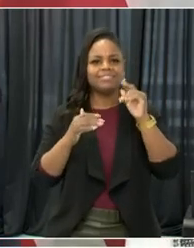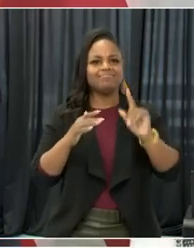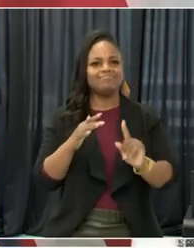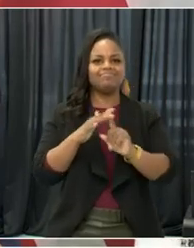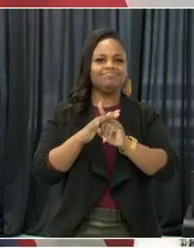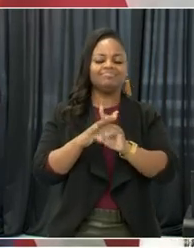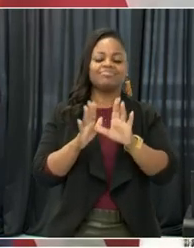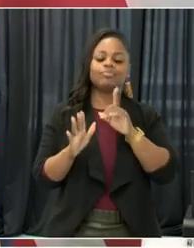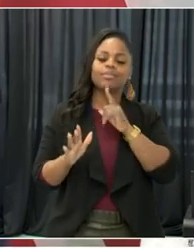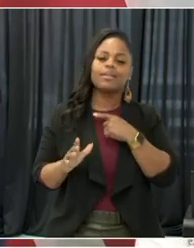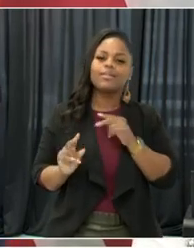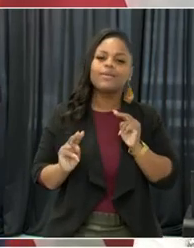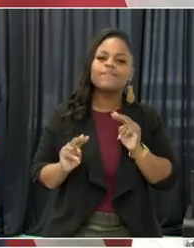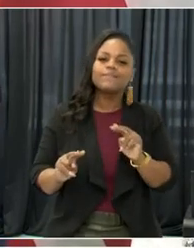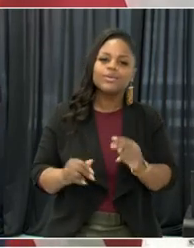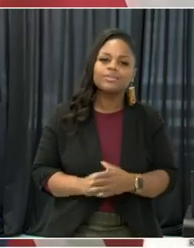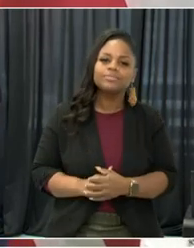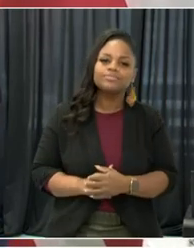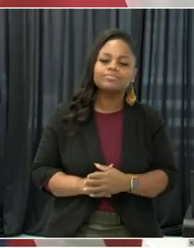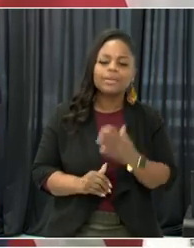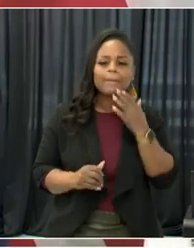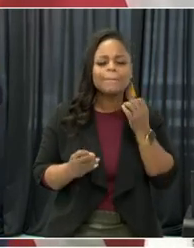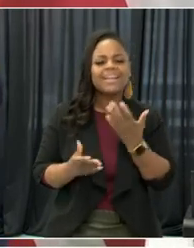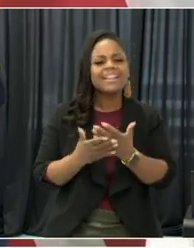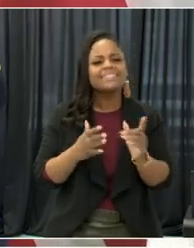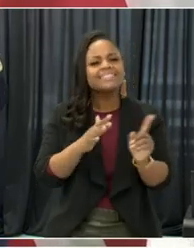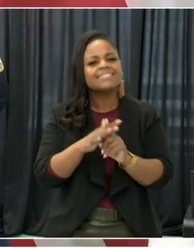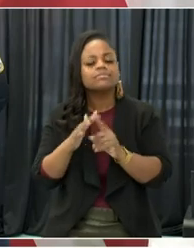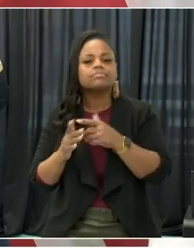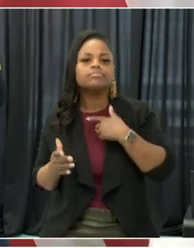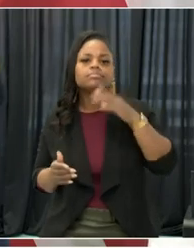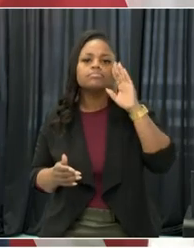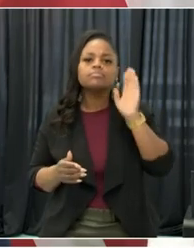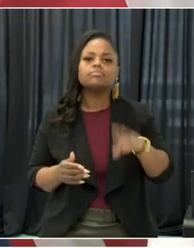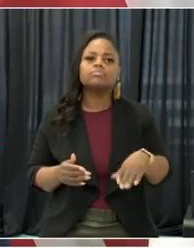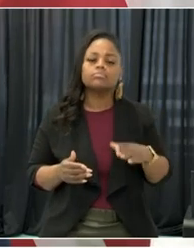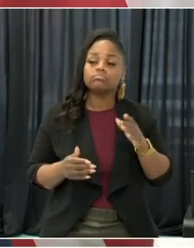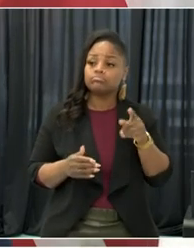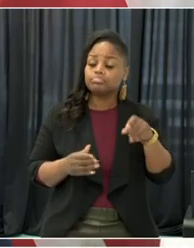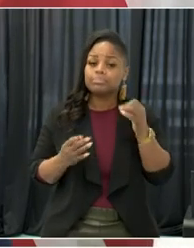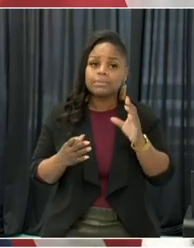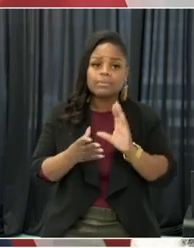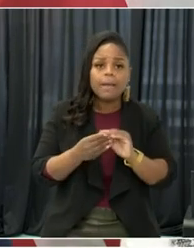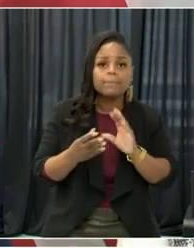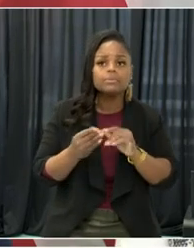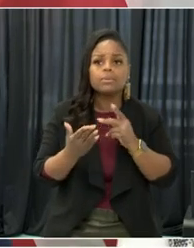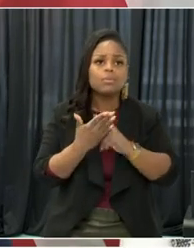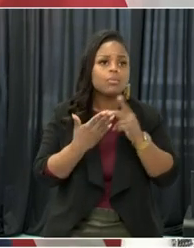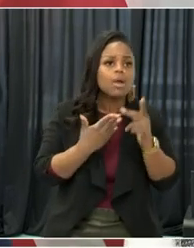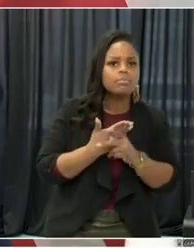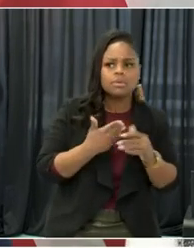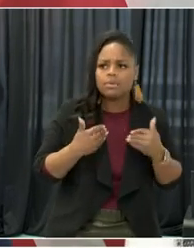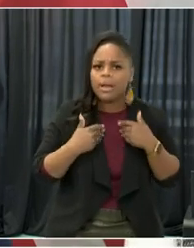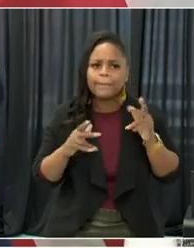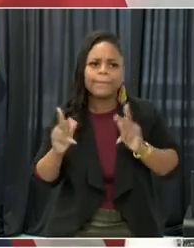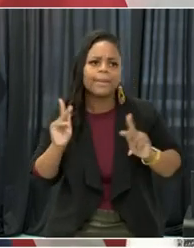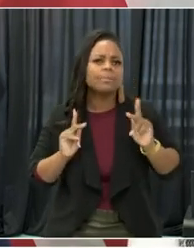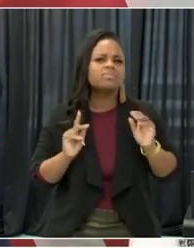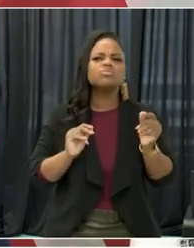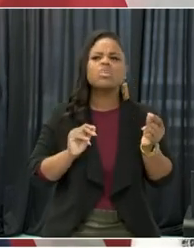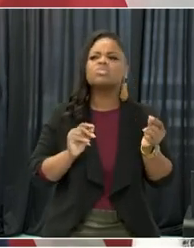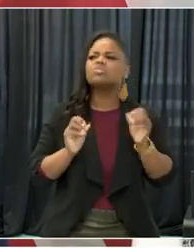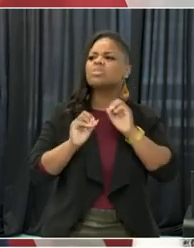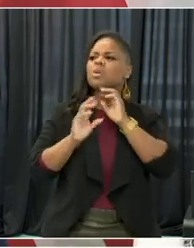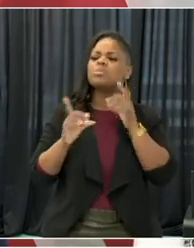we expected to hear was around programming, that people will say there's nothing for young people to do. And I think that